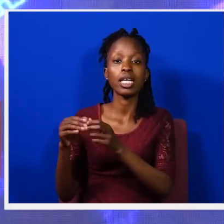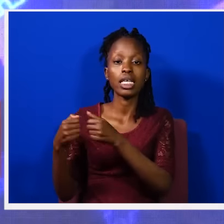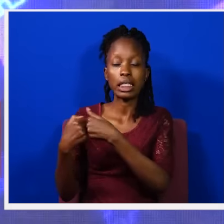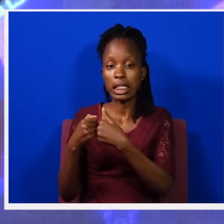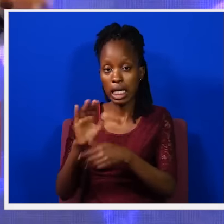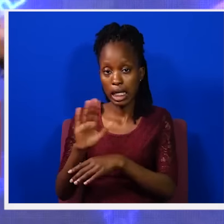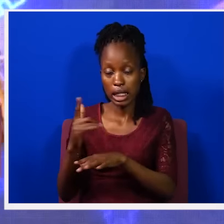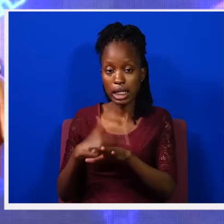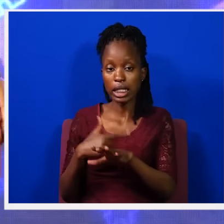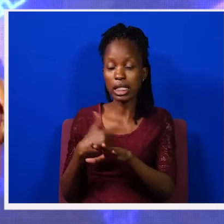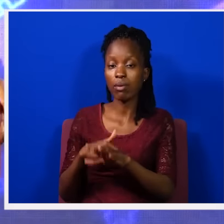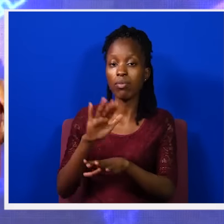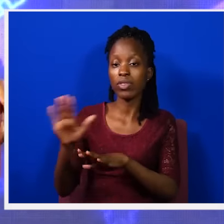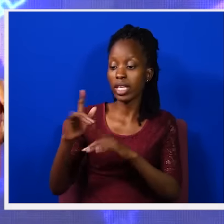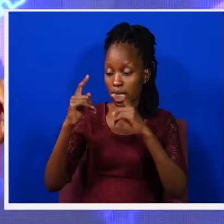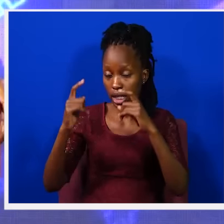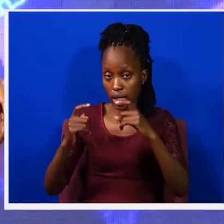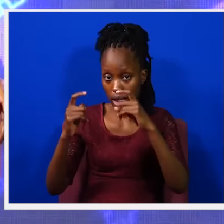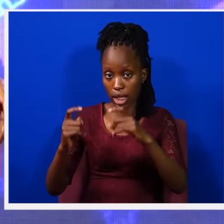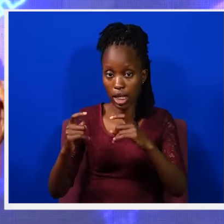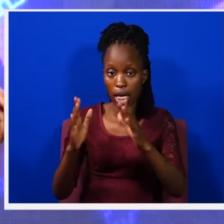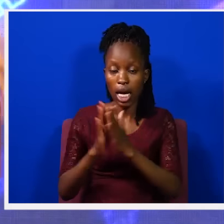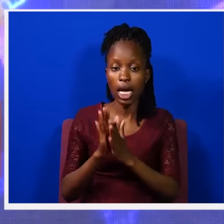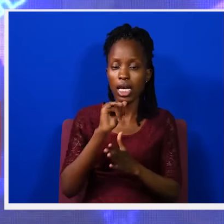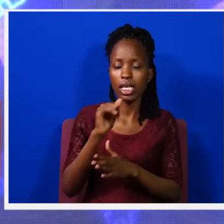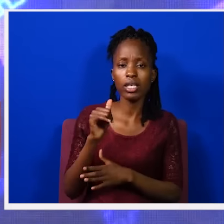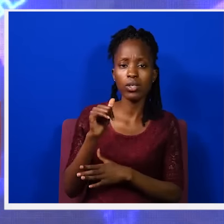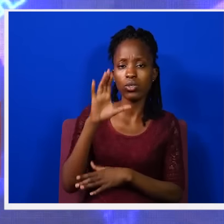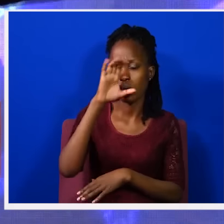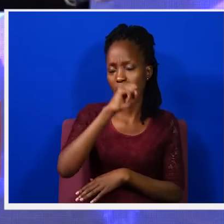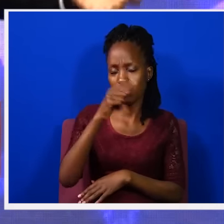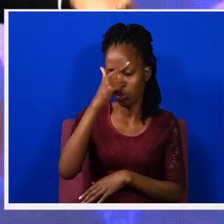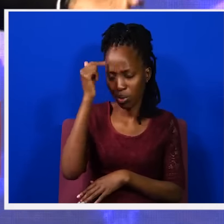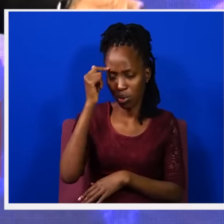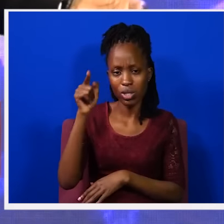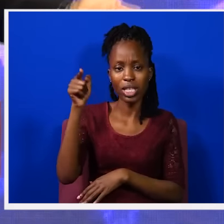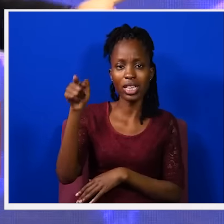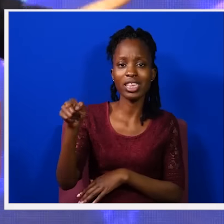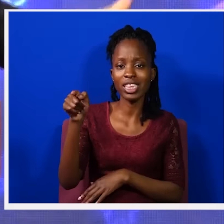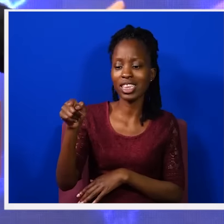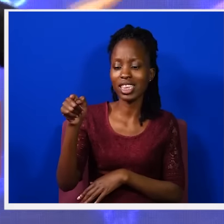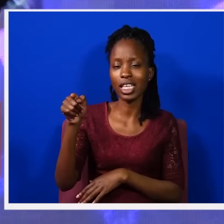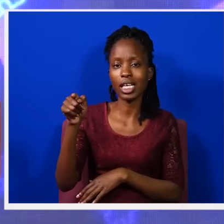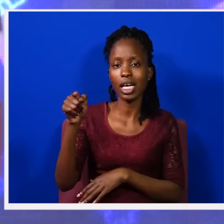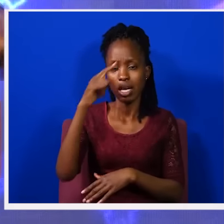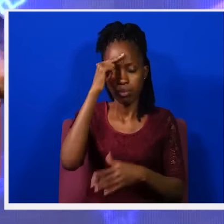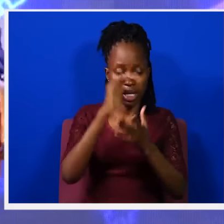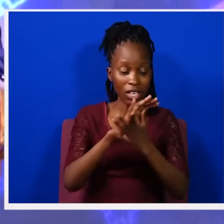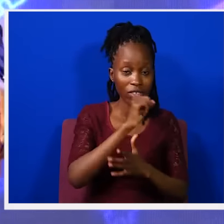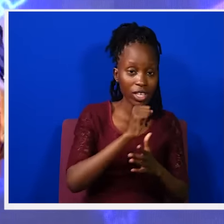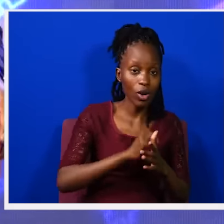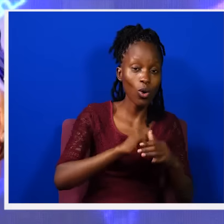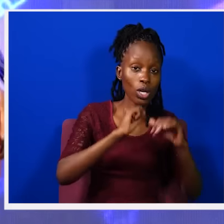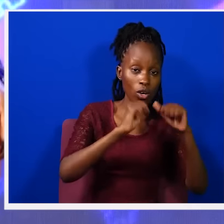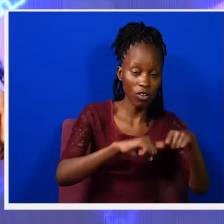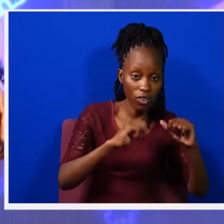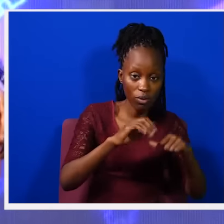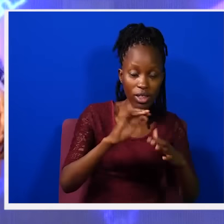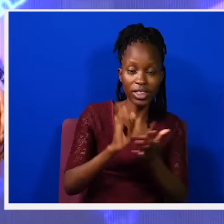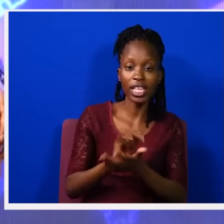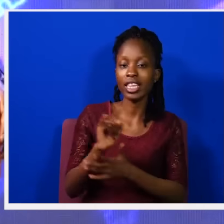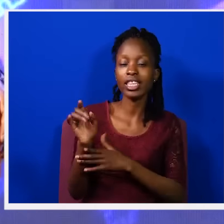when they are committing atrocities, and not to presume that because they hold on to the old covenant, as I've already shown us, that